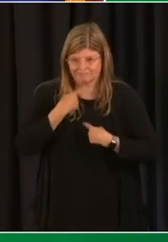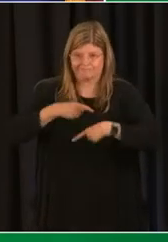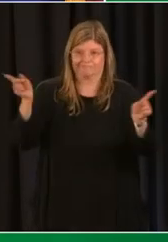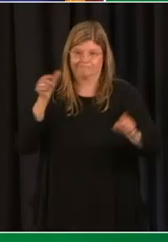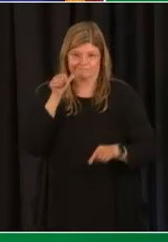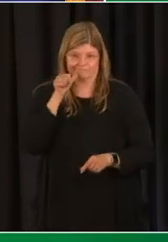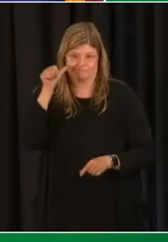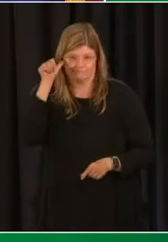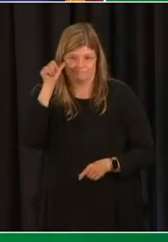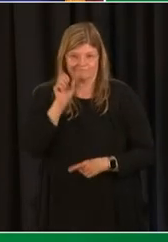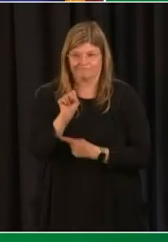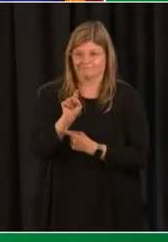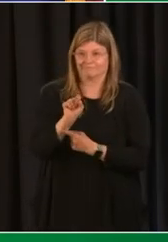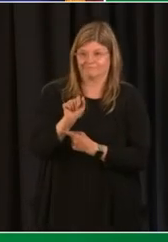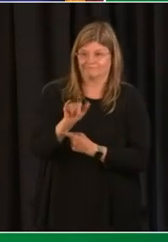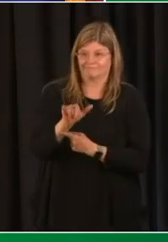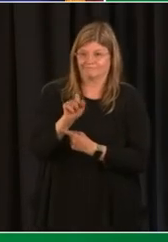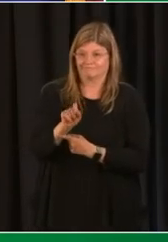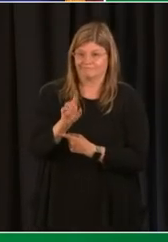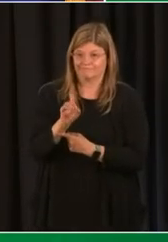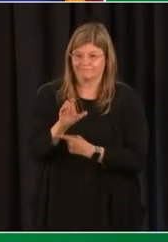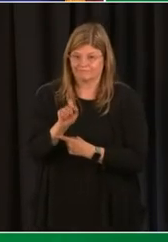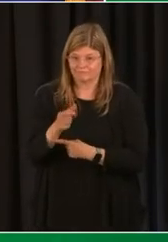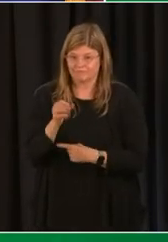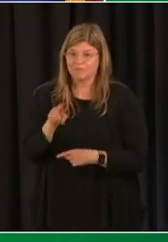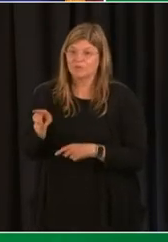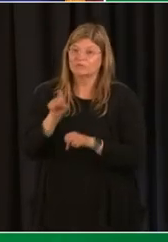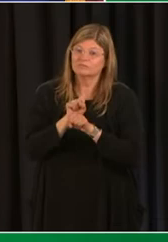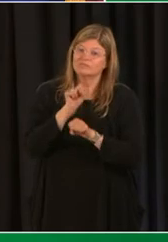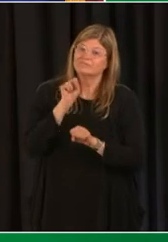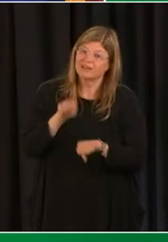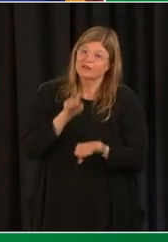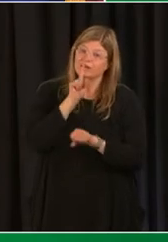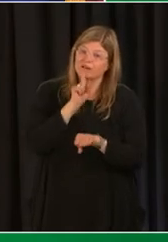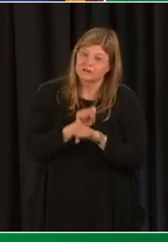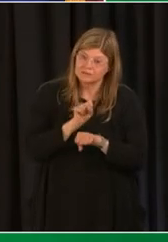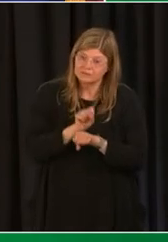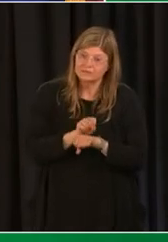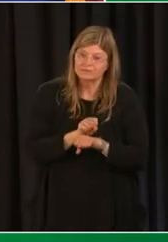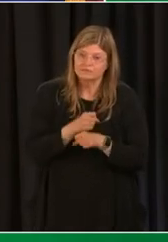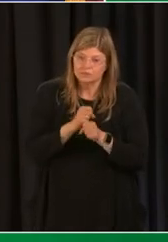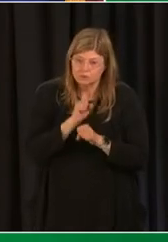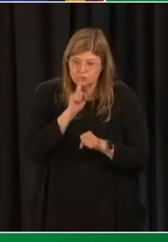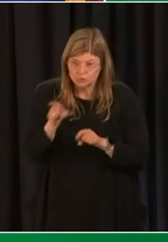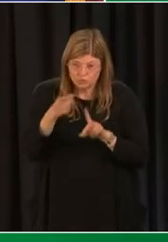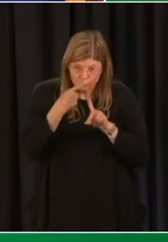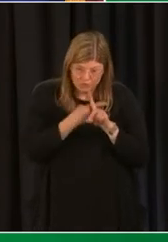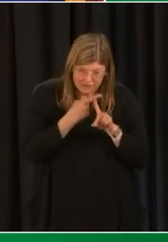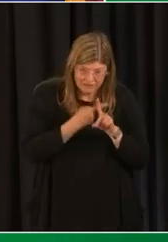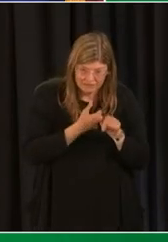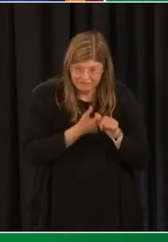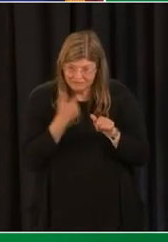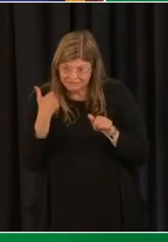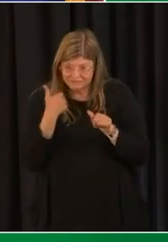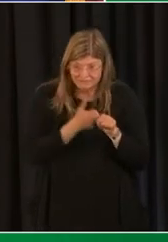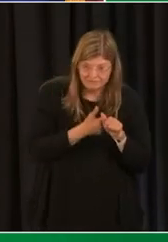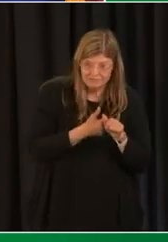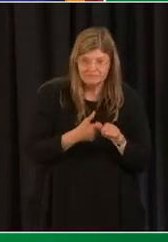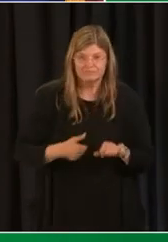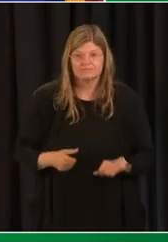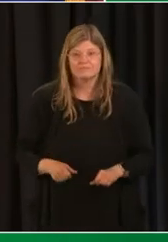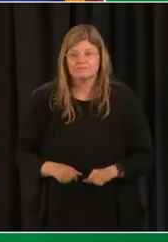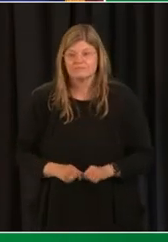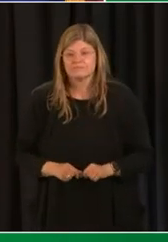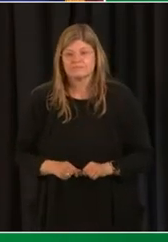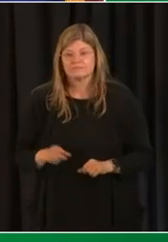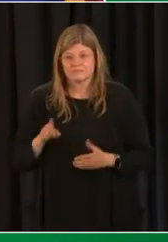but stay.dc.gov is where you can actually make sure that your rent that you have in arrears for the last 12 months